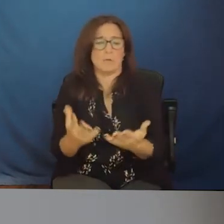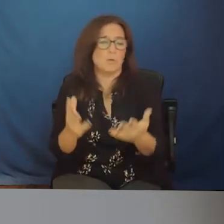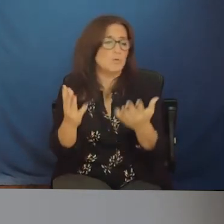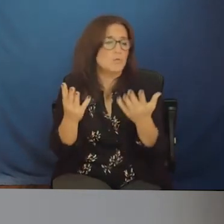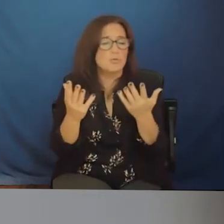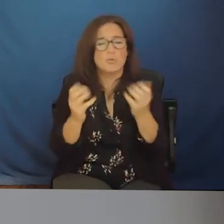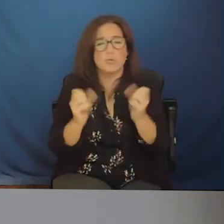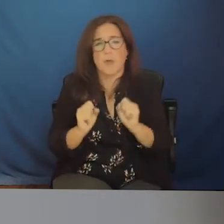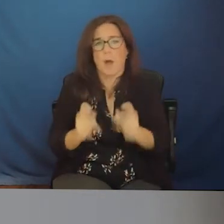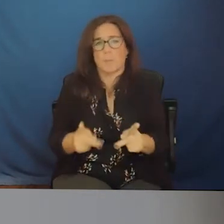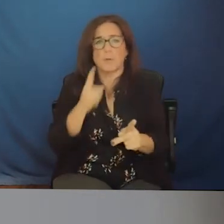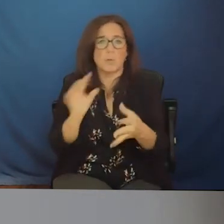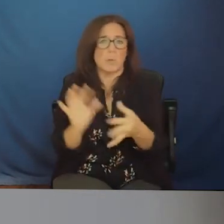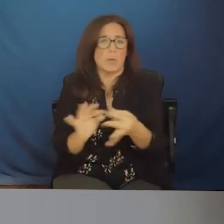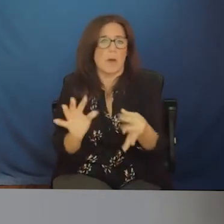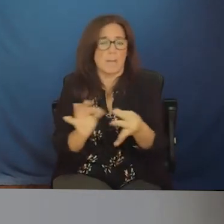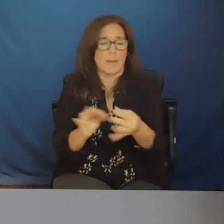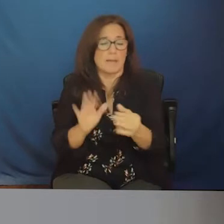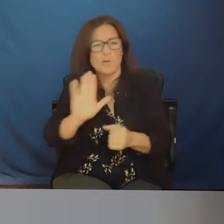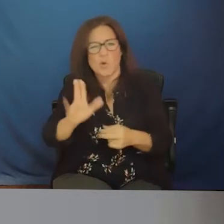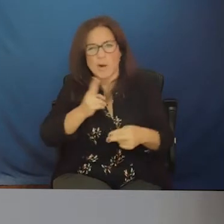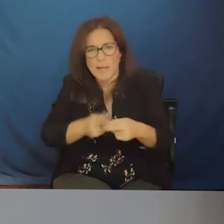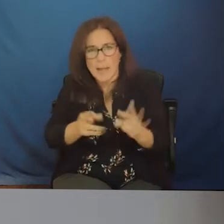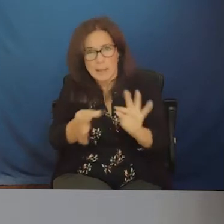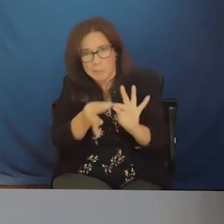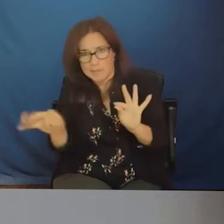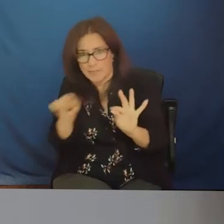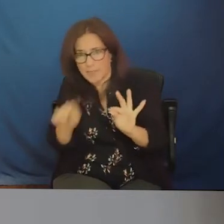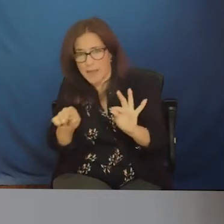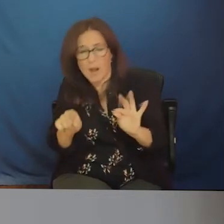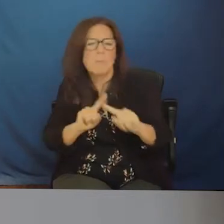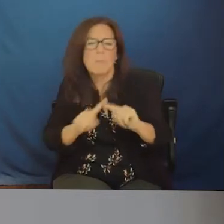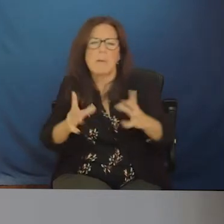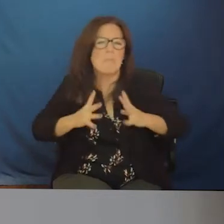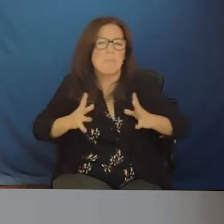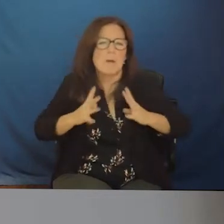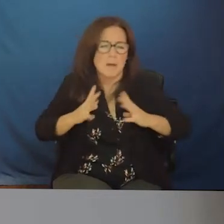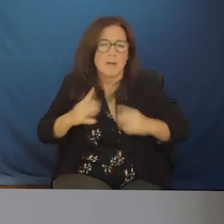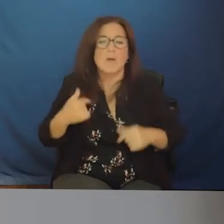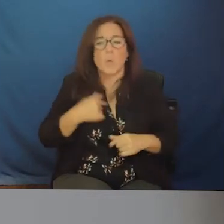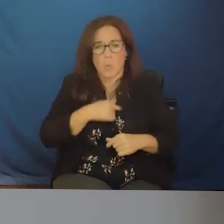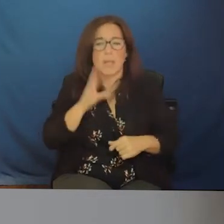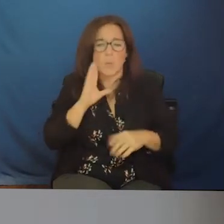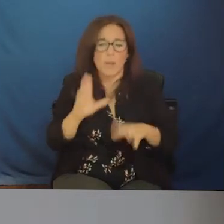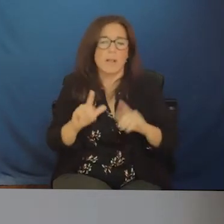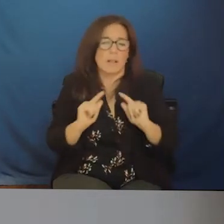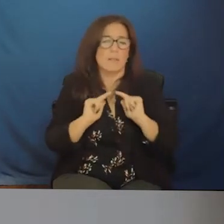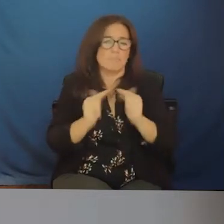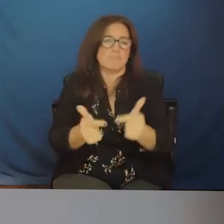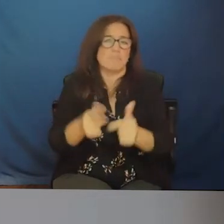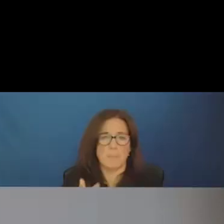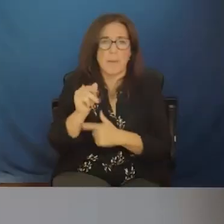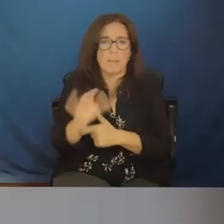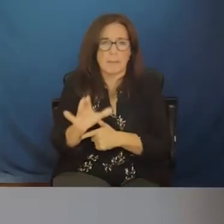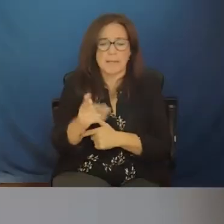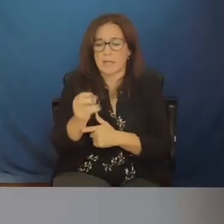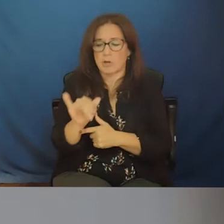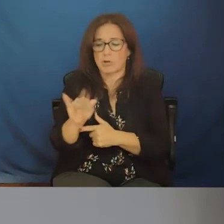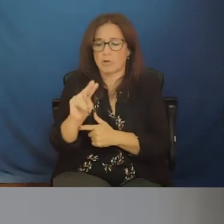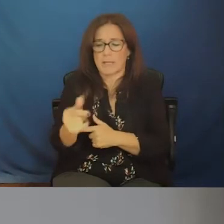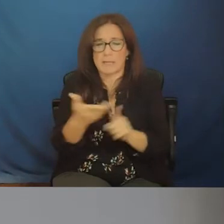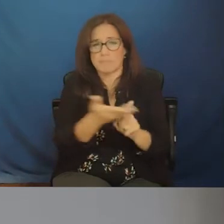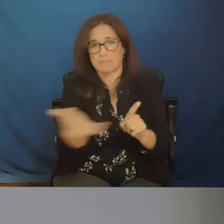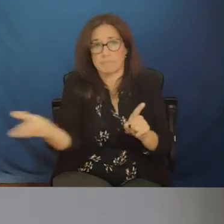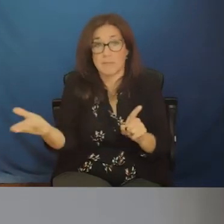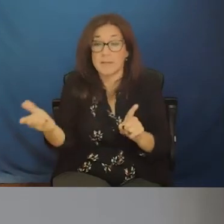since your name was next to the item on the agenda. But we'll conduct a public hearing now from the public. And so, Ms. Trujillo, do we have